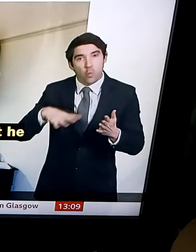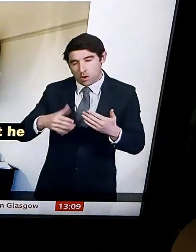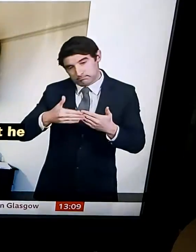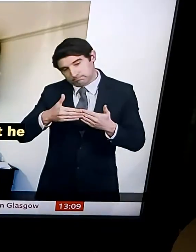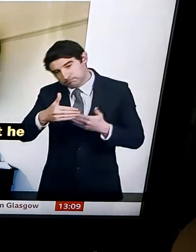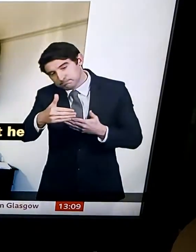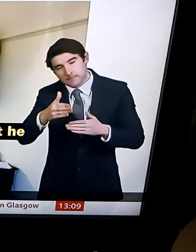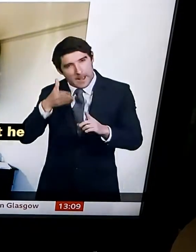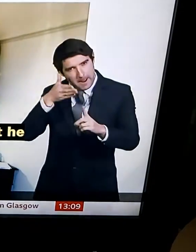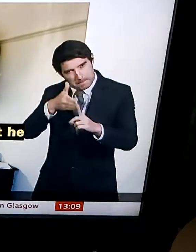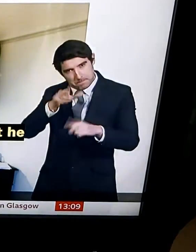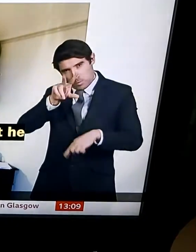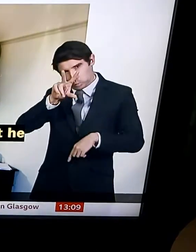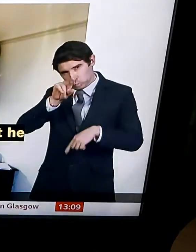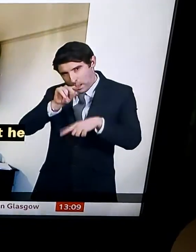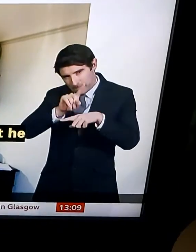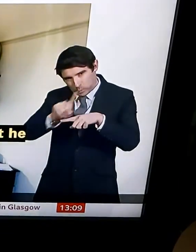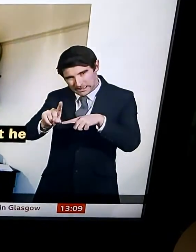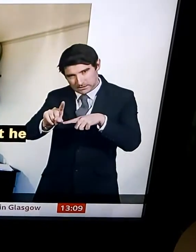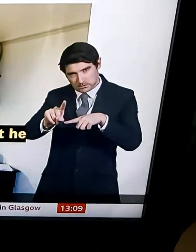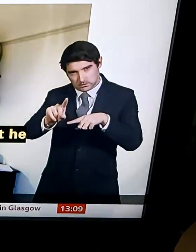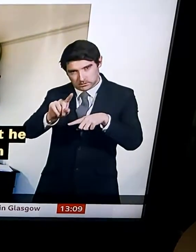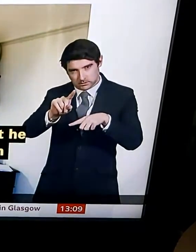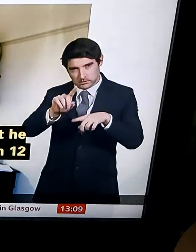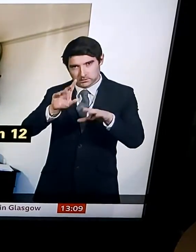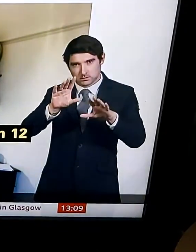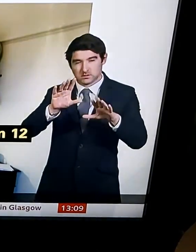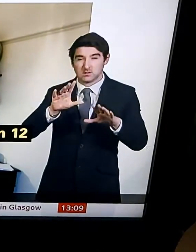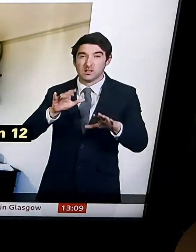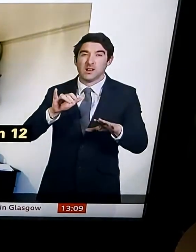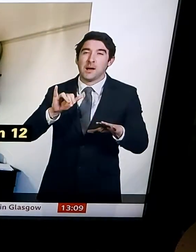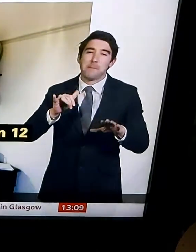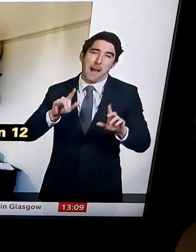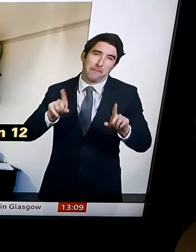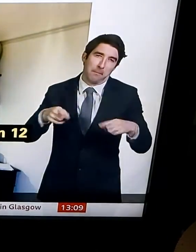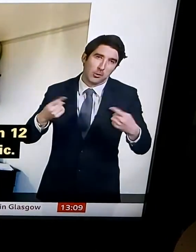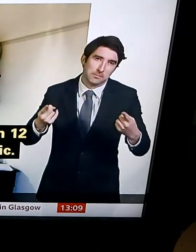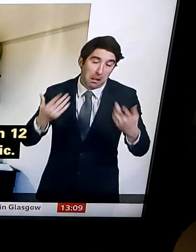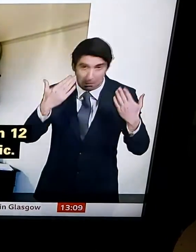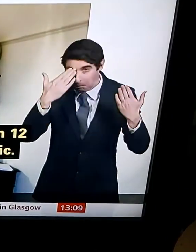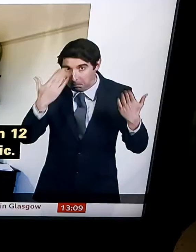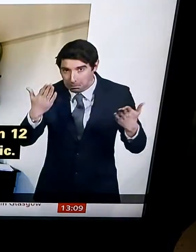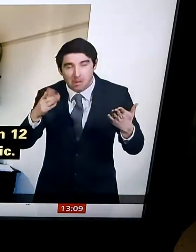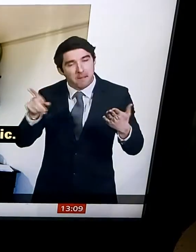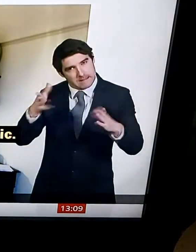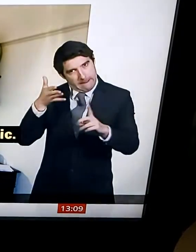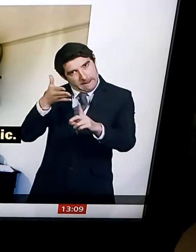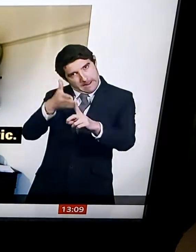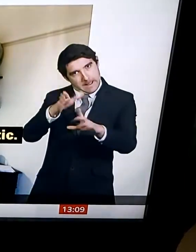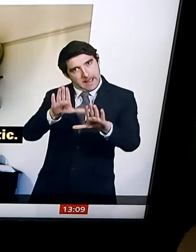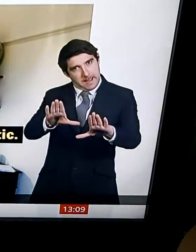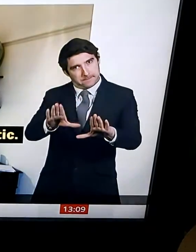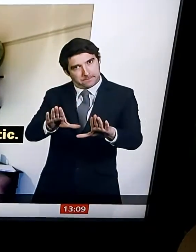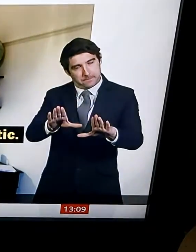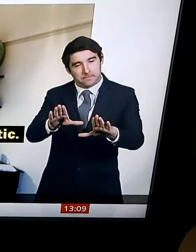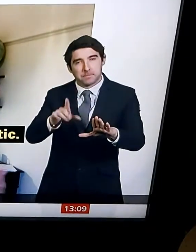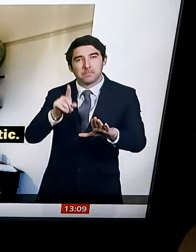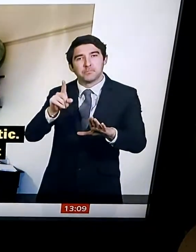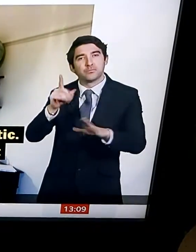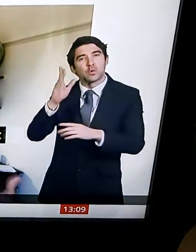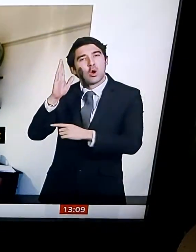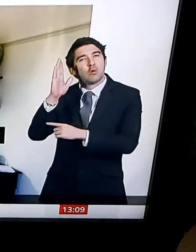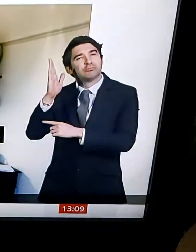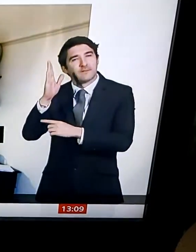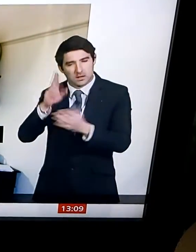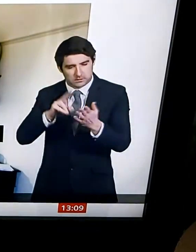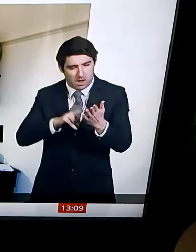12 weeks. That might be optimistic, but in better news, important better news, Professor Neil Ferguson, who's the man who's fronted